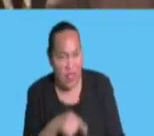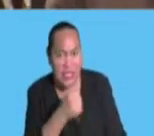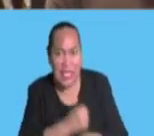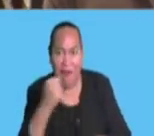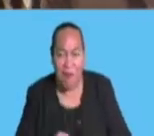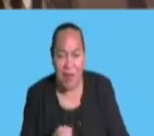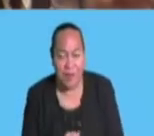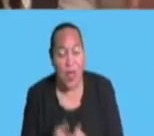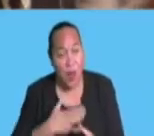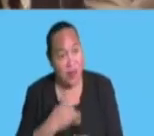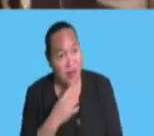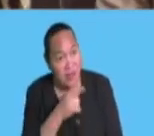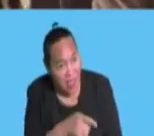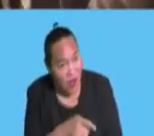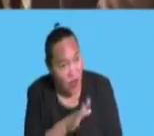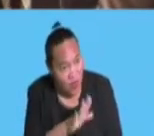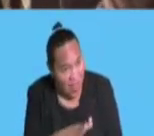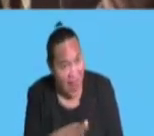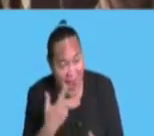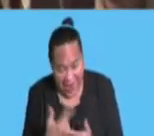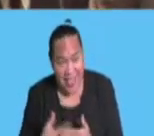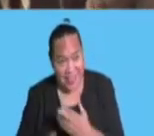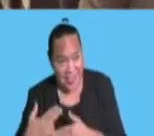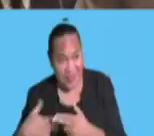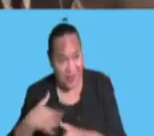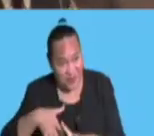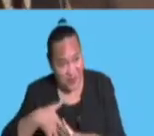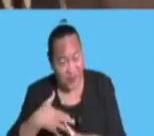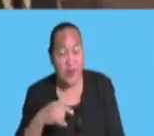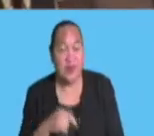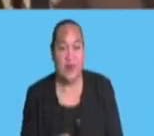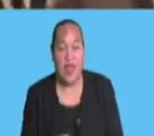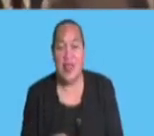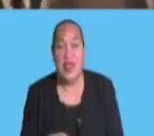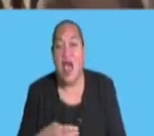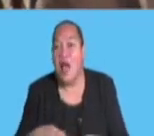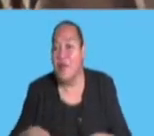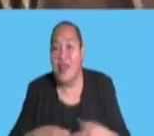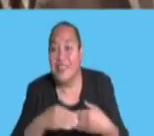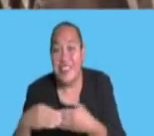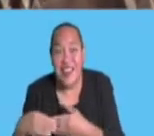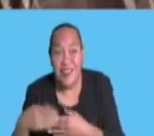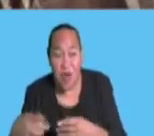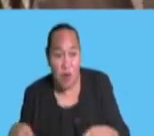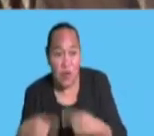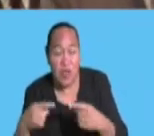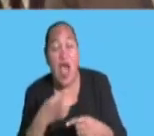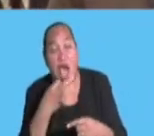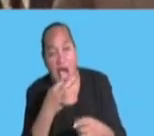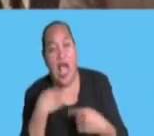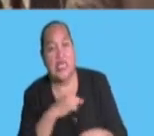government? Let me tell you what the legacy of this government is going to be. The Honorable Leader of the Opposition asked us to consider